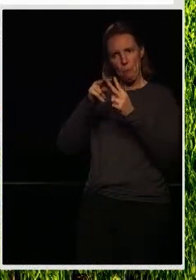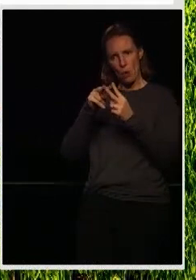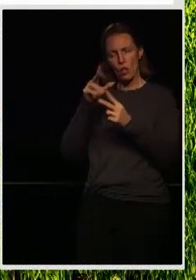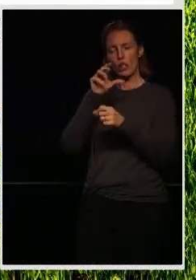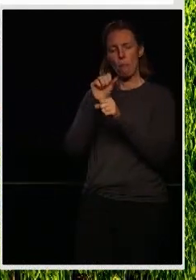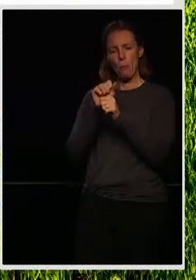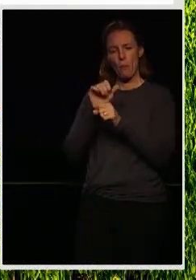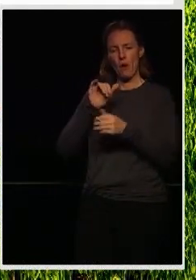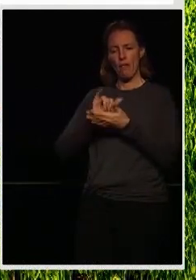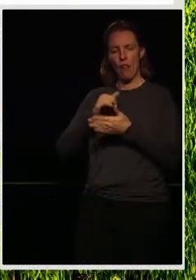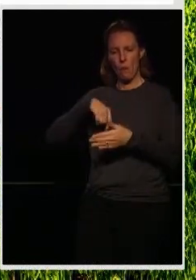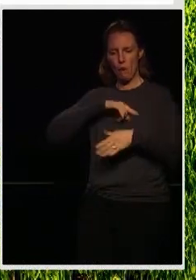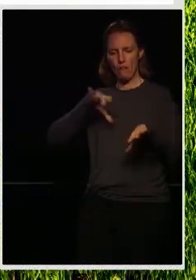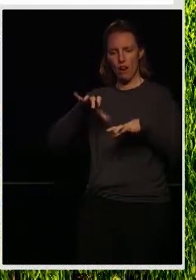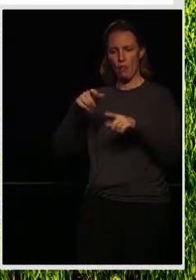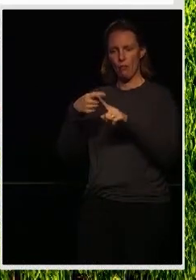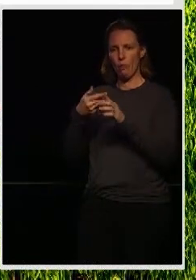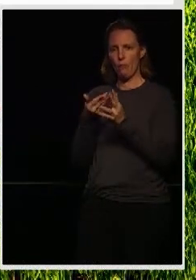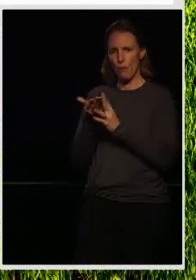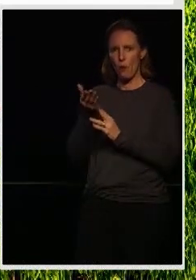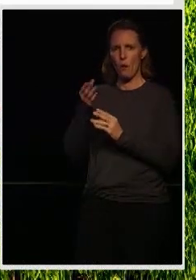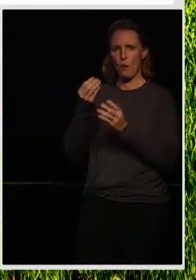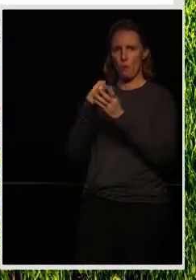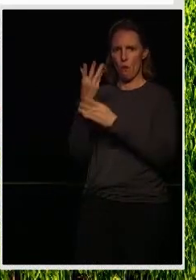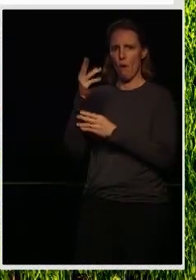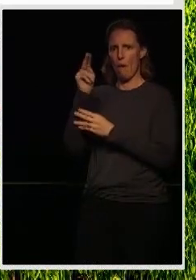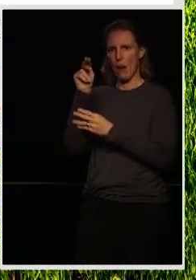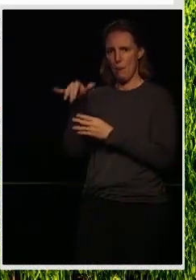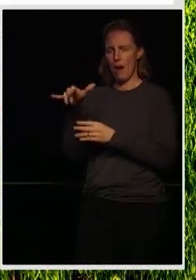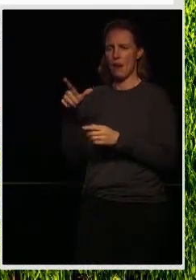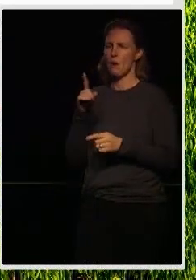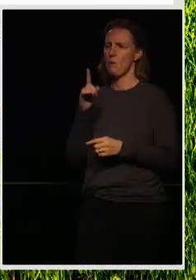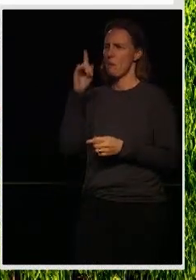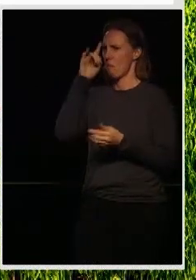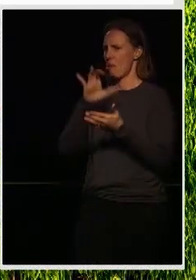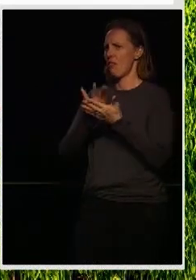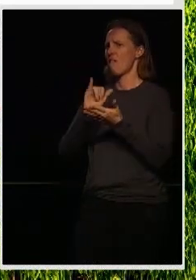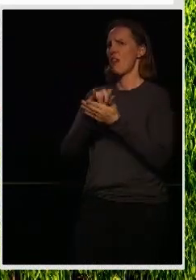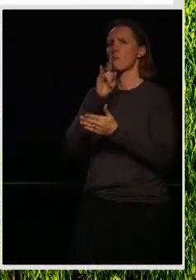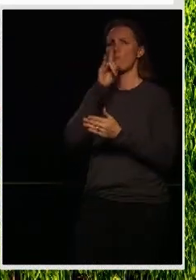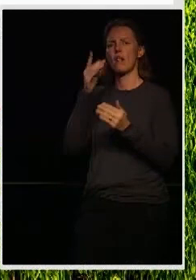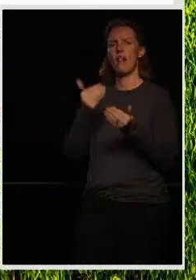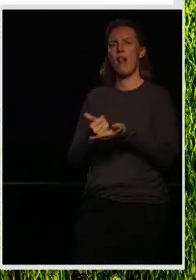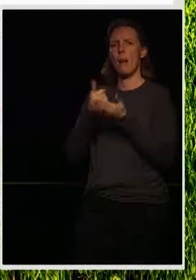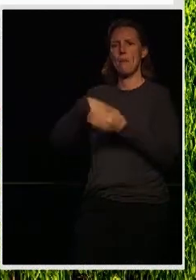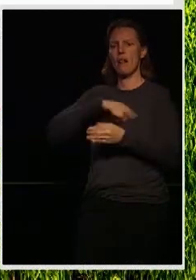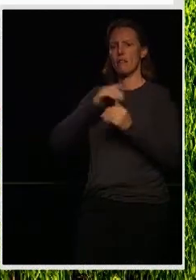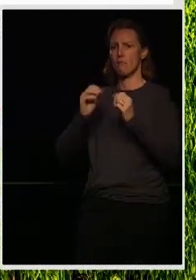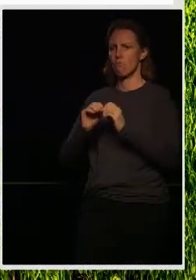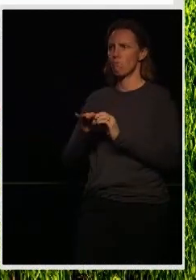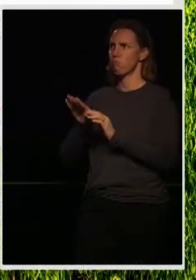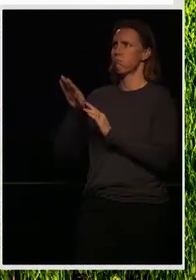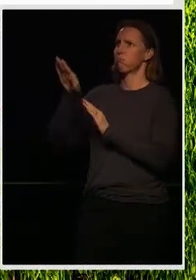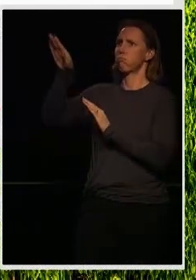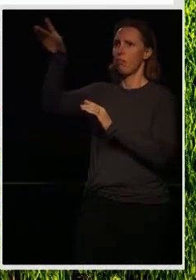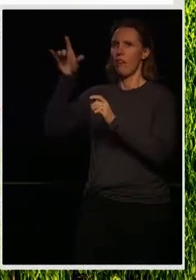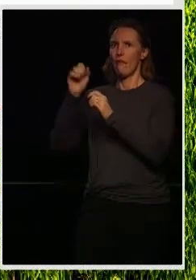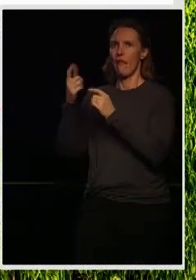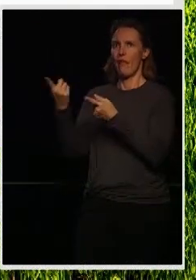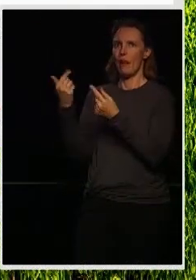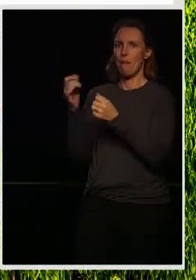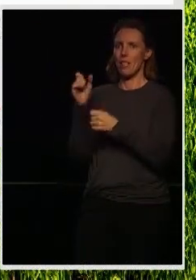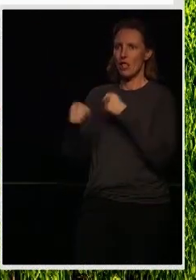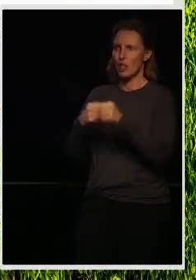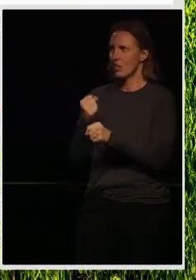the work we've done through Grow NY, and we believe that this is really going to help us accelerate and scale over the coming years. Here you